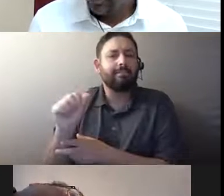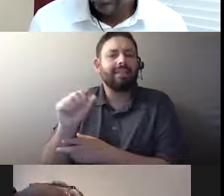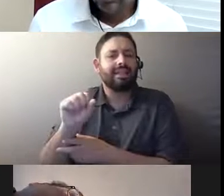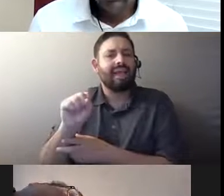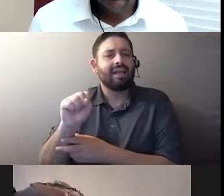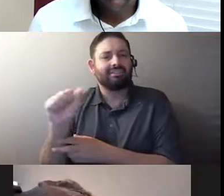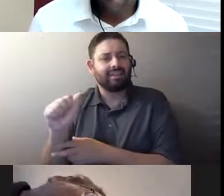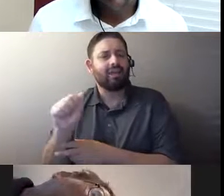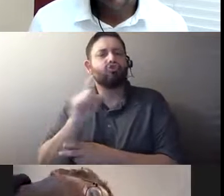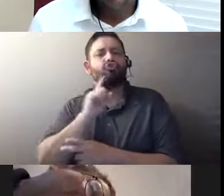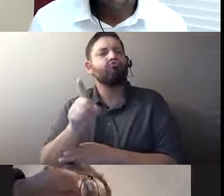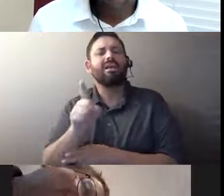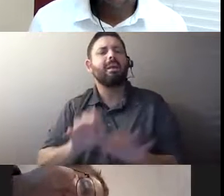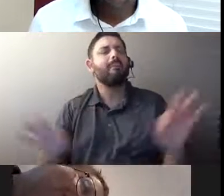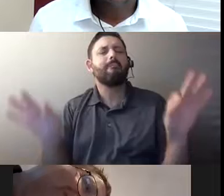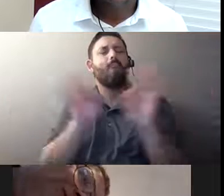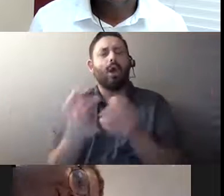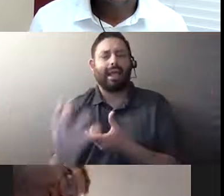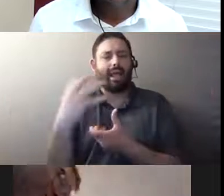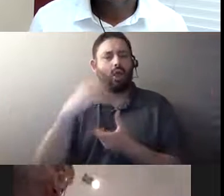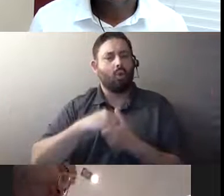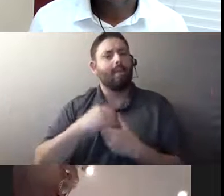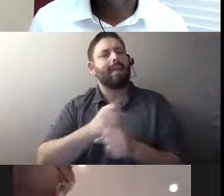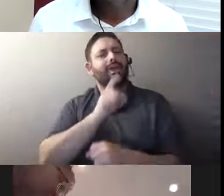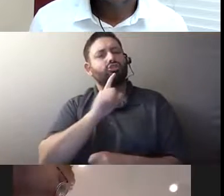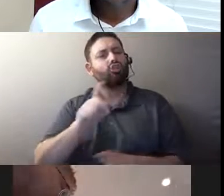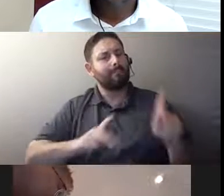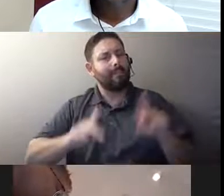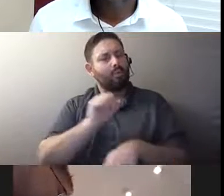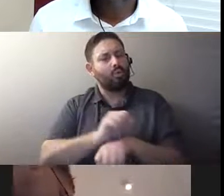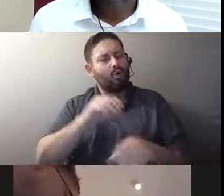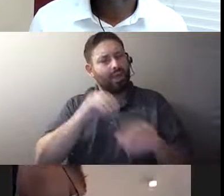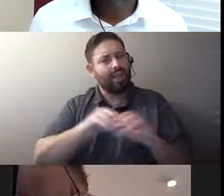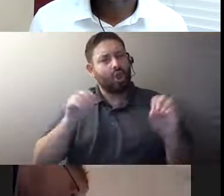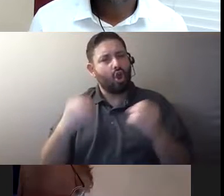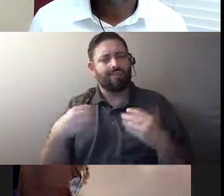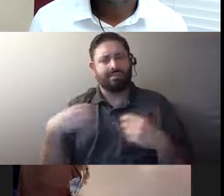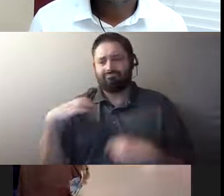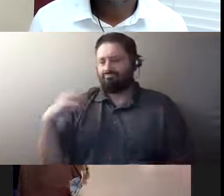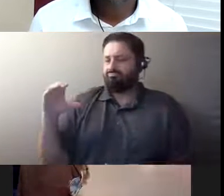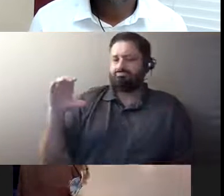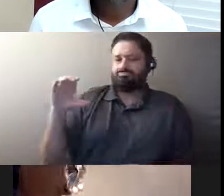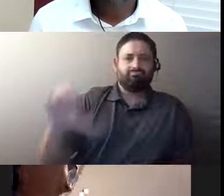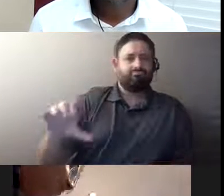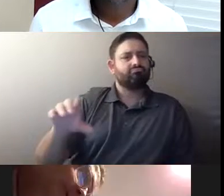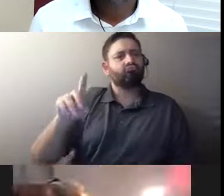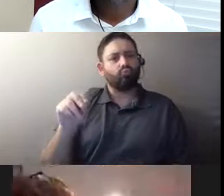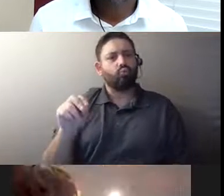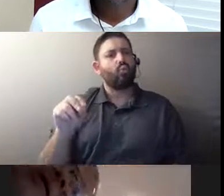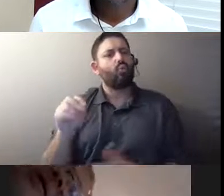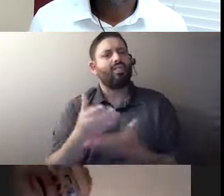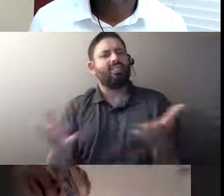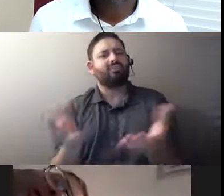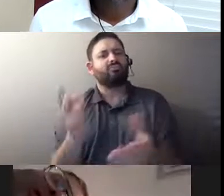it's about inclusion, making sure that people work in the office, giving them the power to be able to do things within the